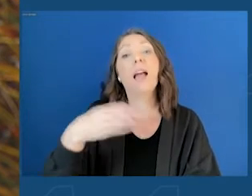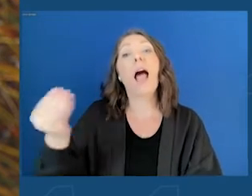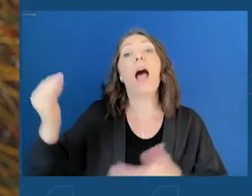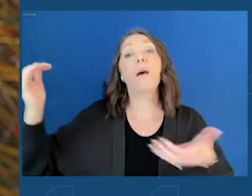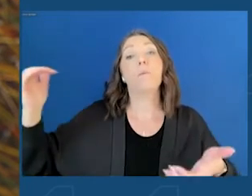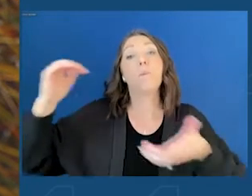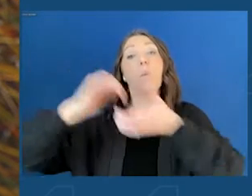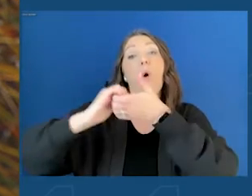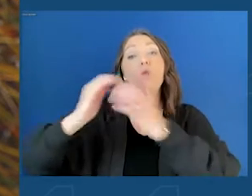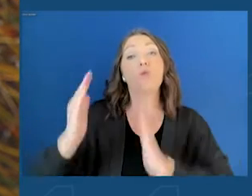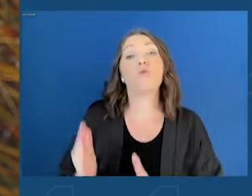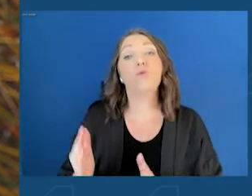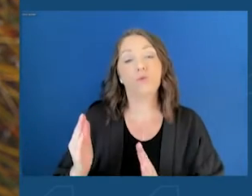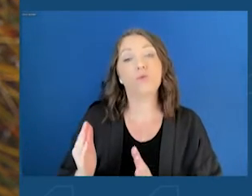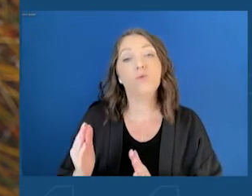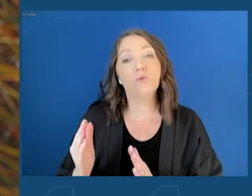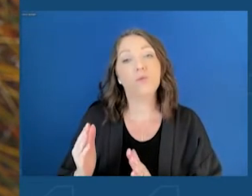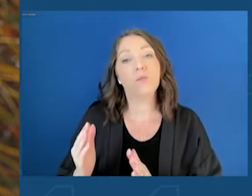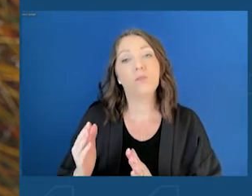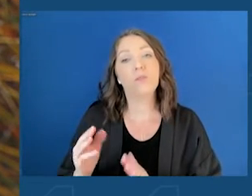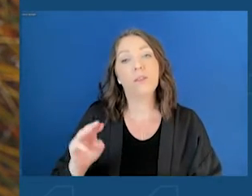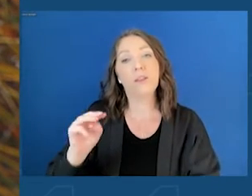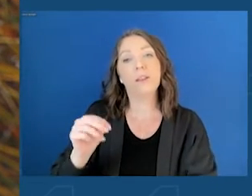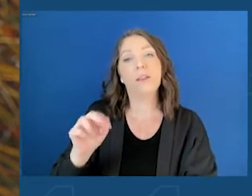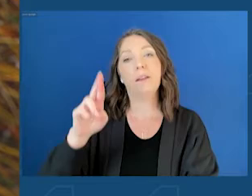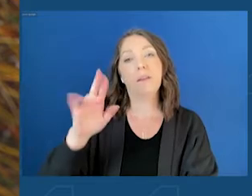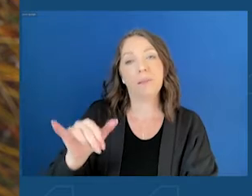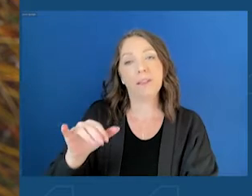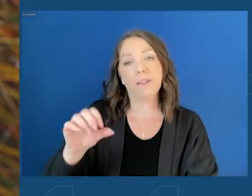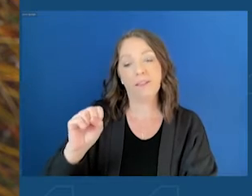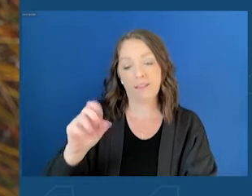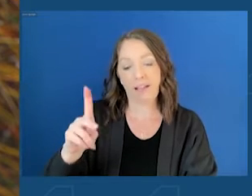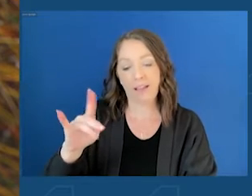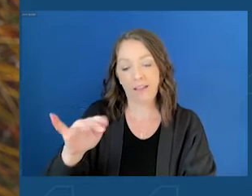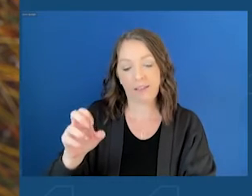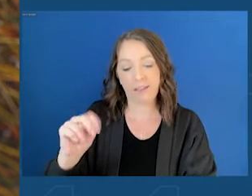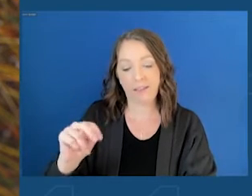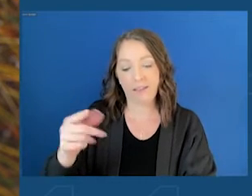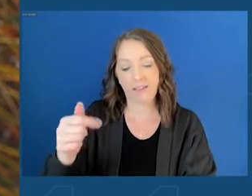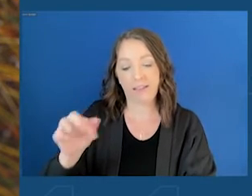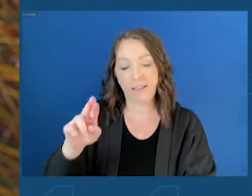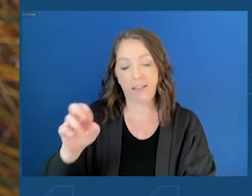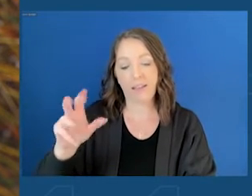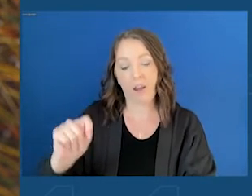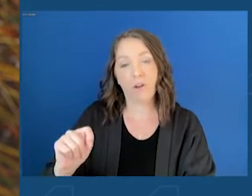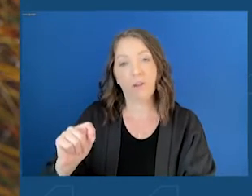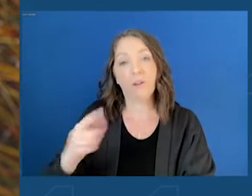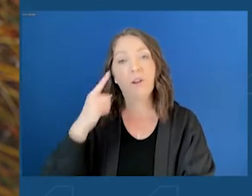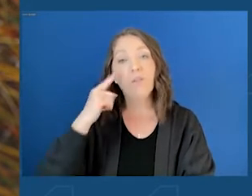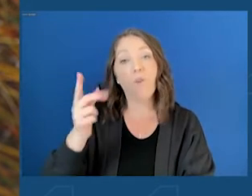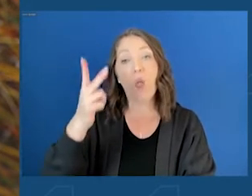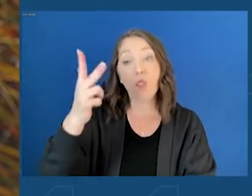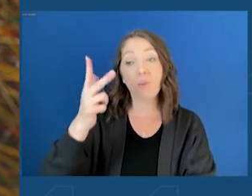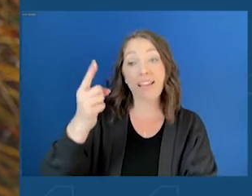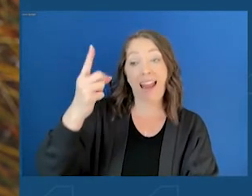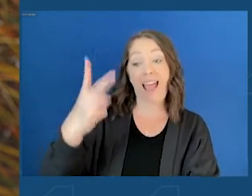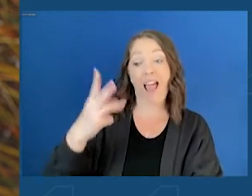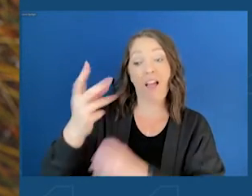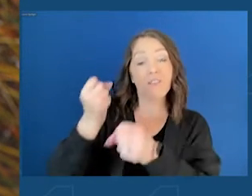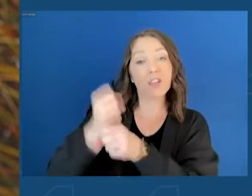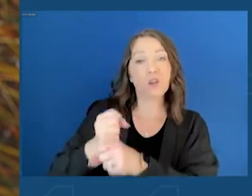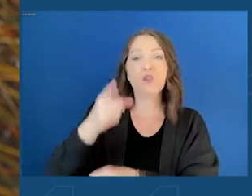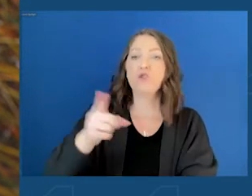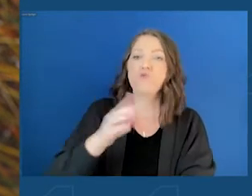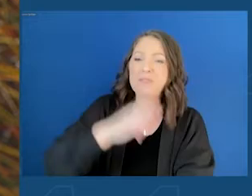effort, Mr. Saki and Garrett. Because for 3.5 years, You never gave